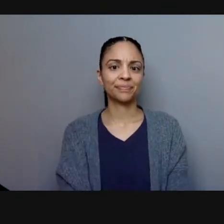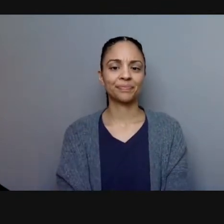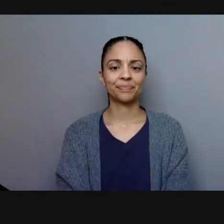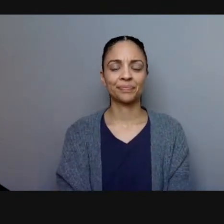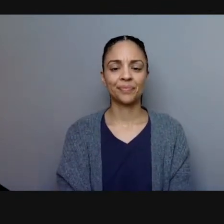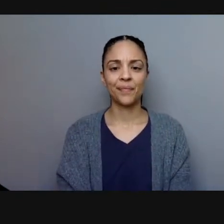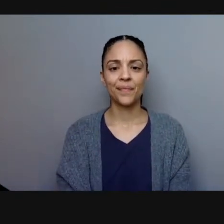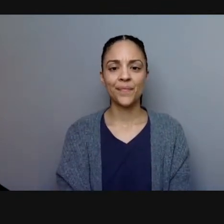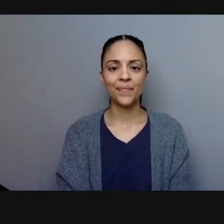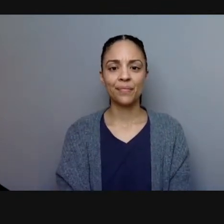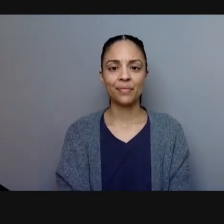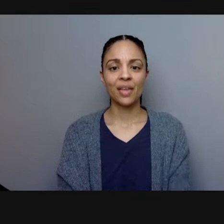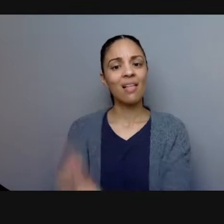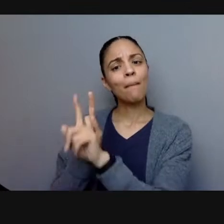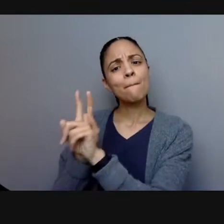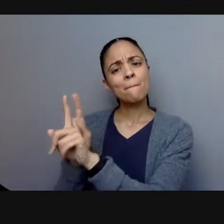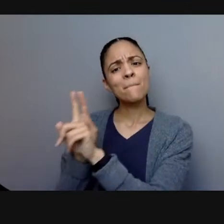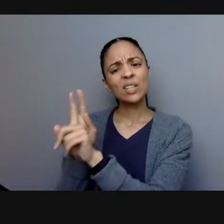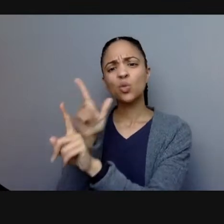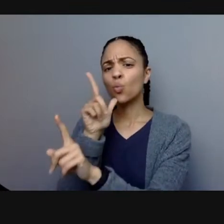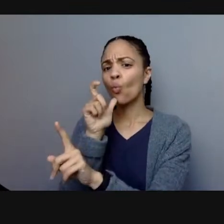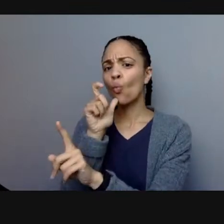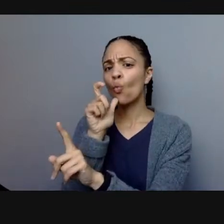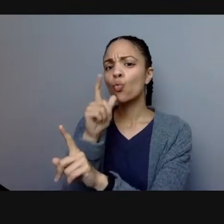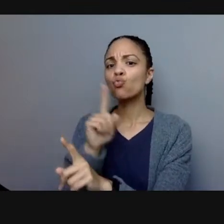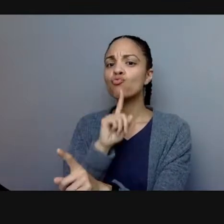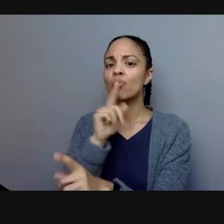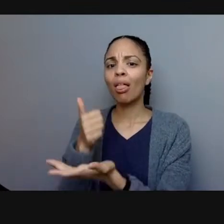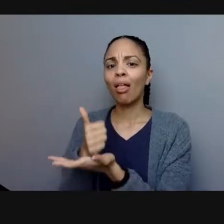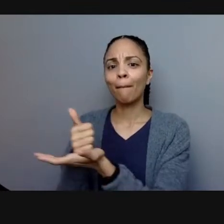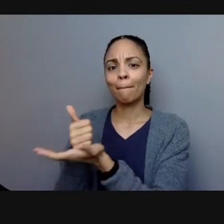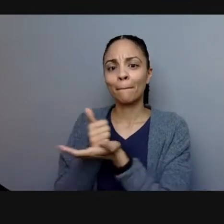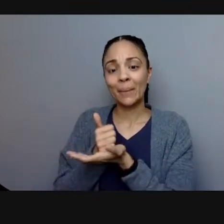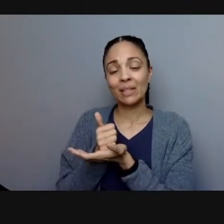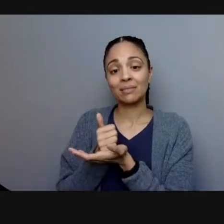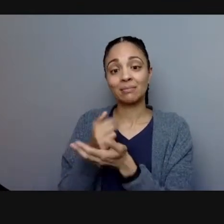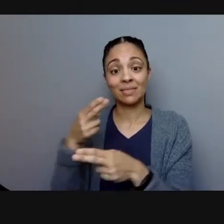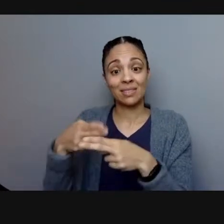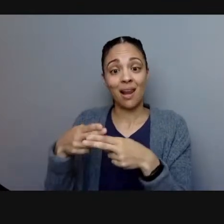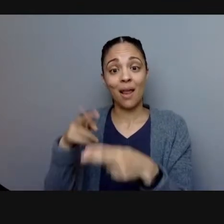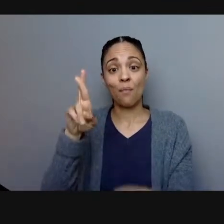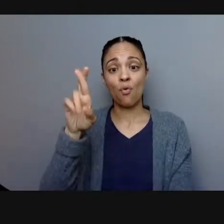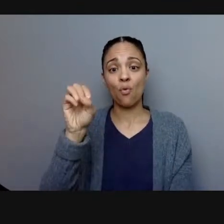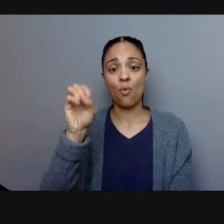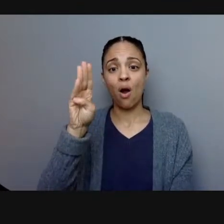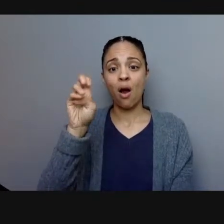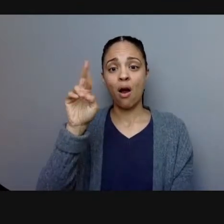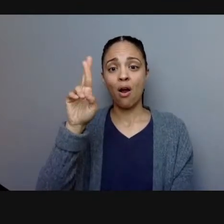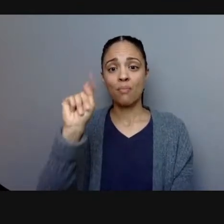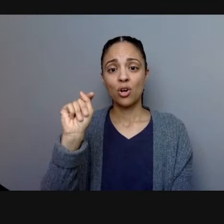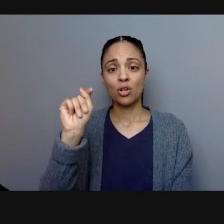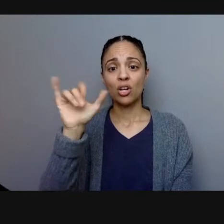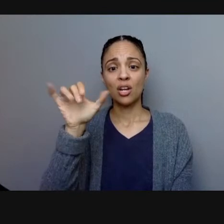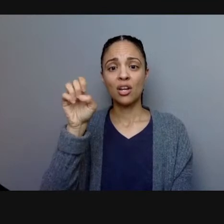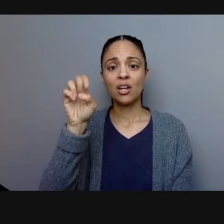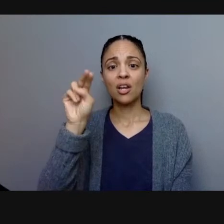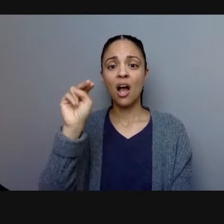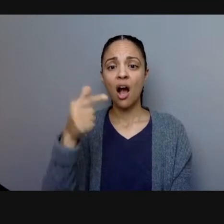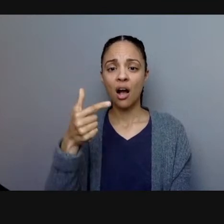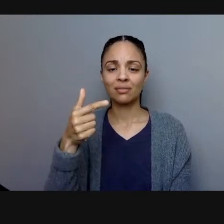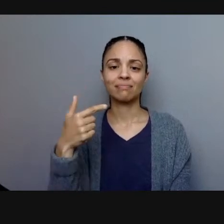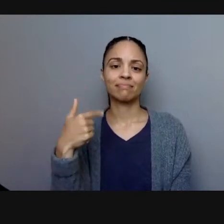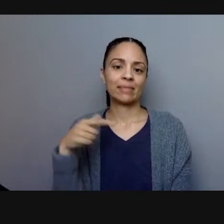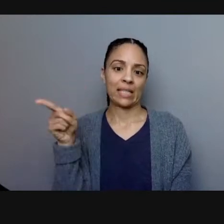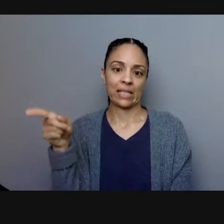whole art world is Robert Young. He was he was 3 years older than me. He lived down the street, and